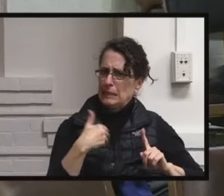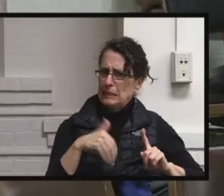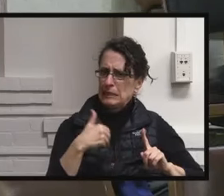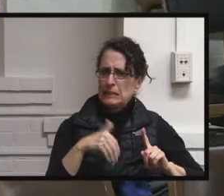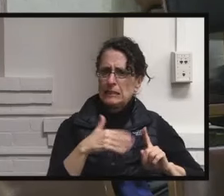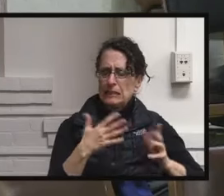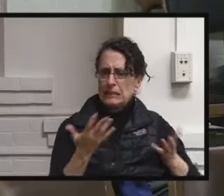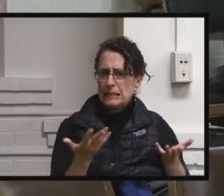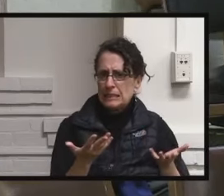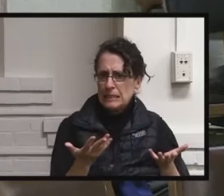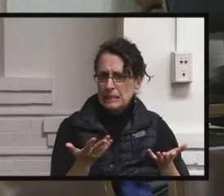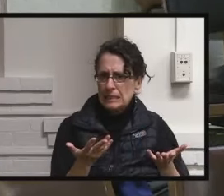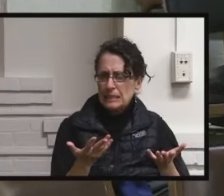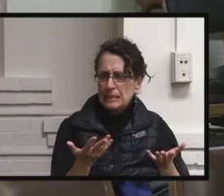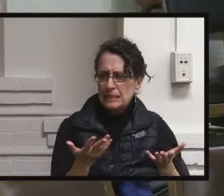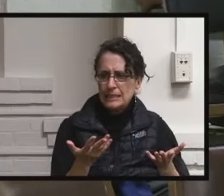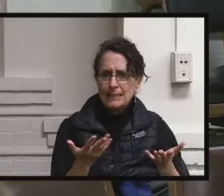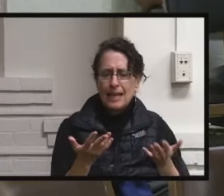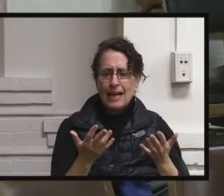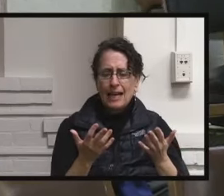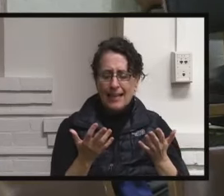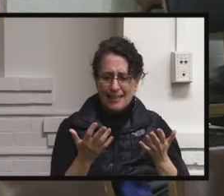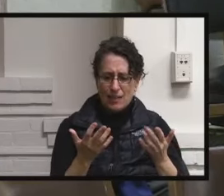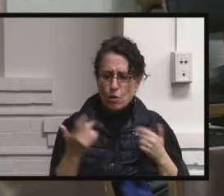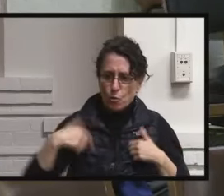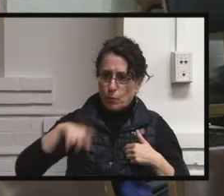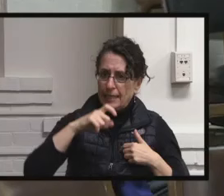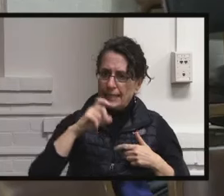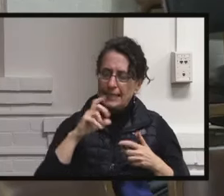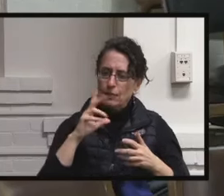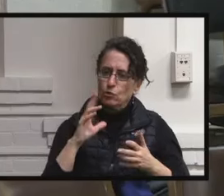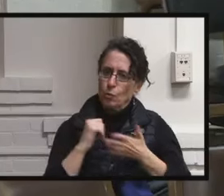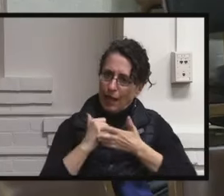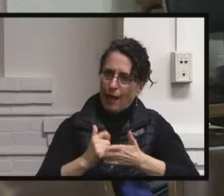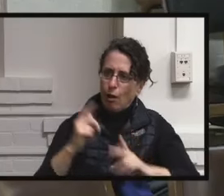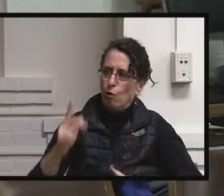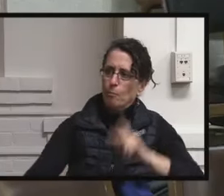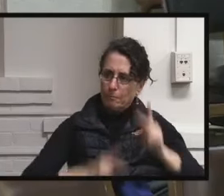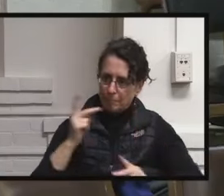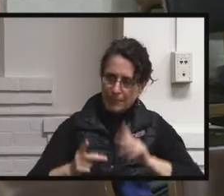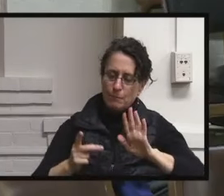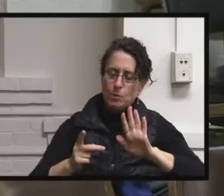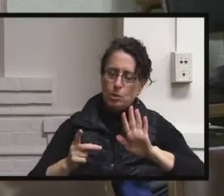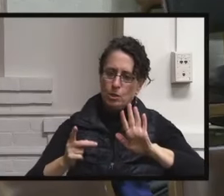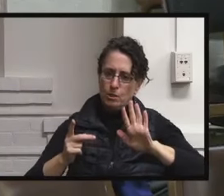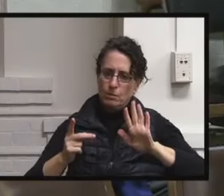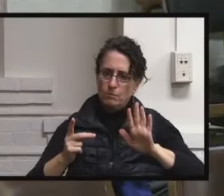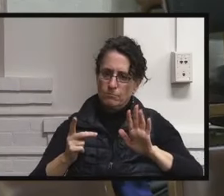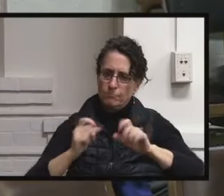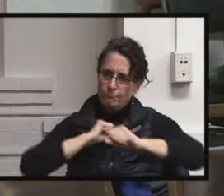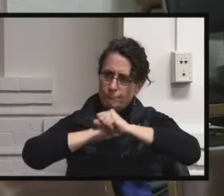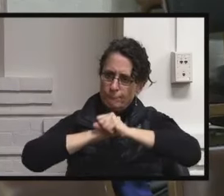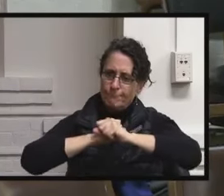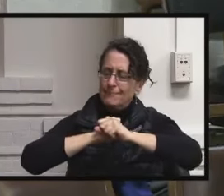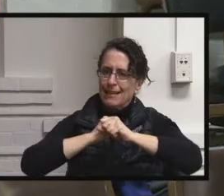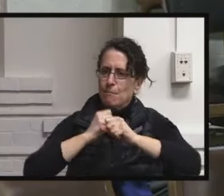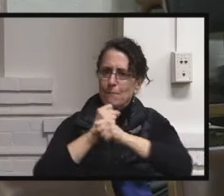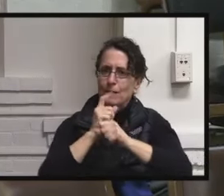know, how to help people make it less penetrable to rodents